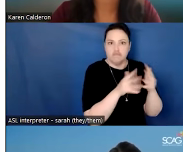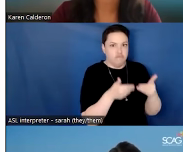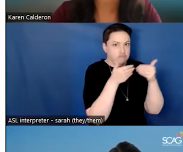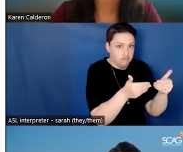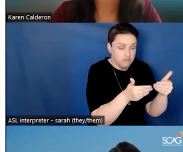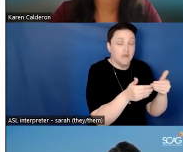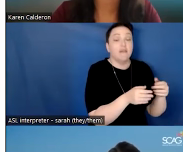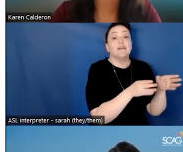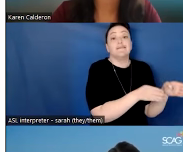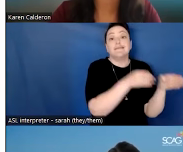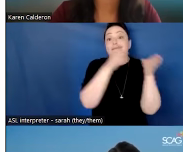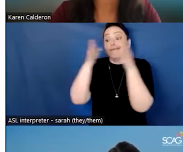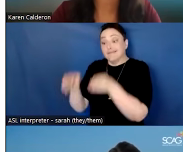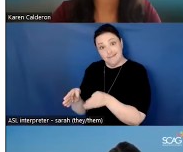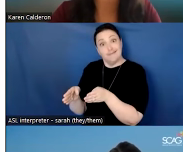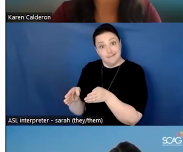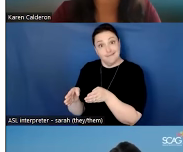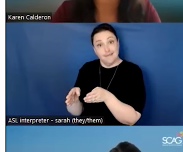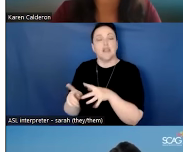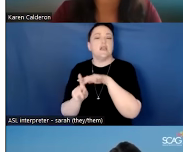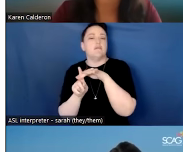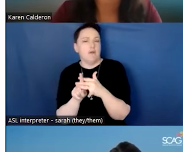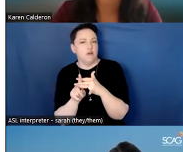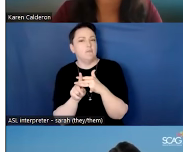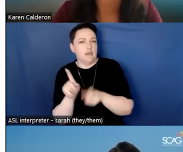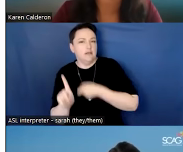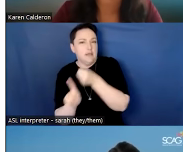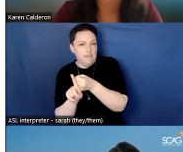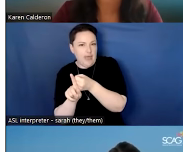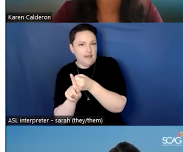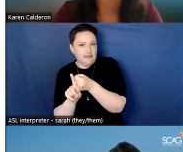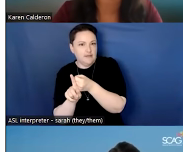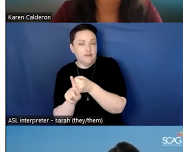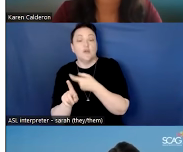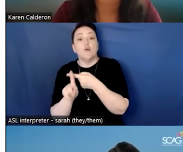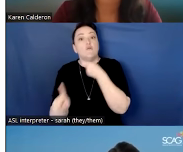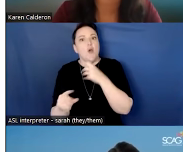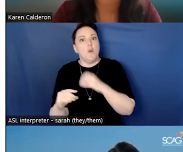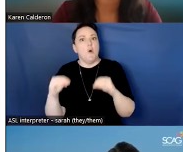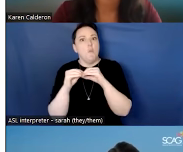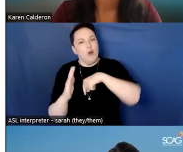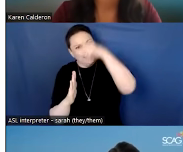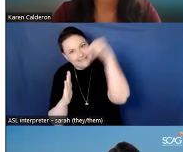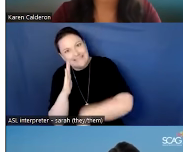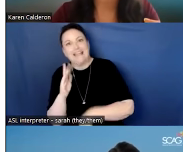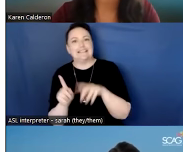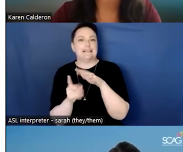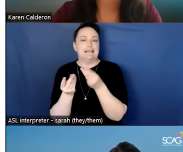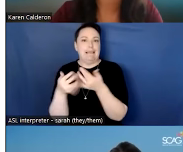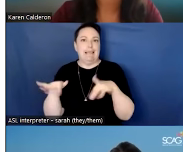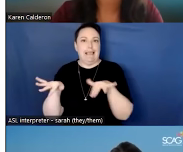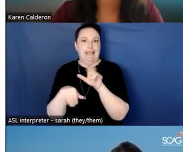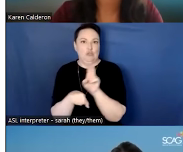bookend, which would describe the environmental impacts we might expect to see from a more intensified land use pattern. So this would assume